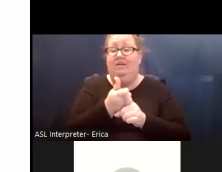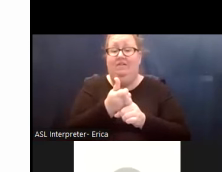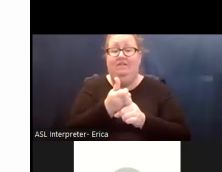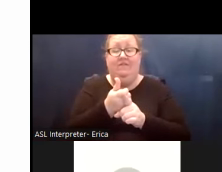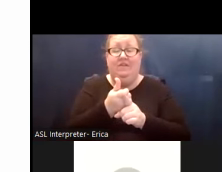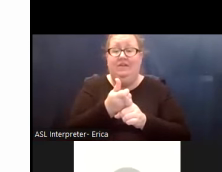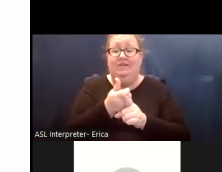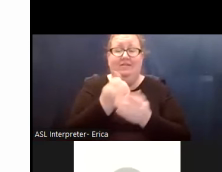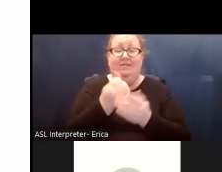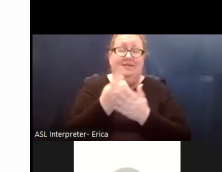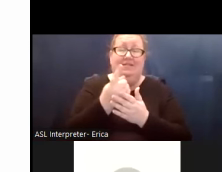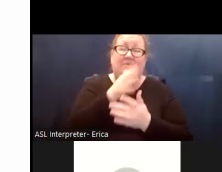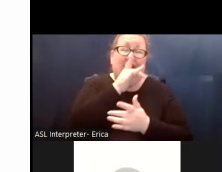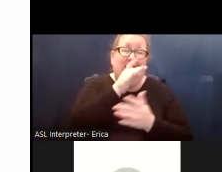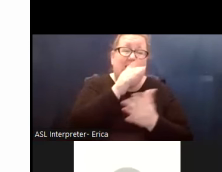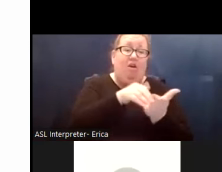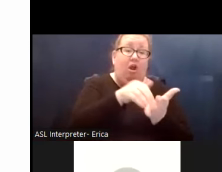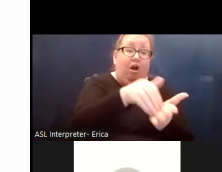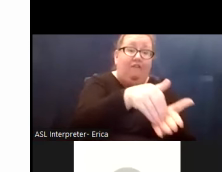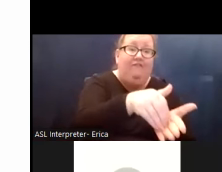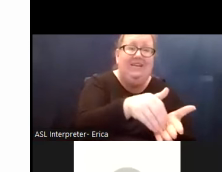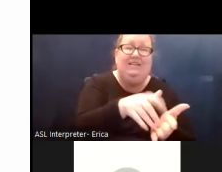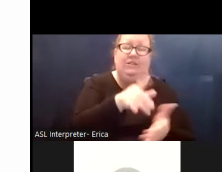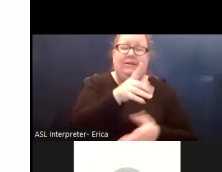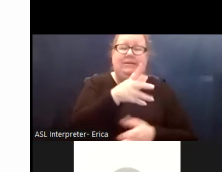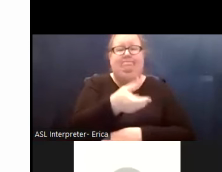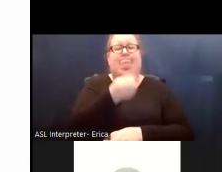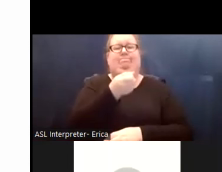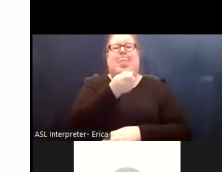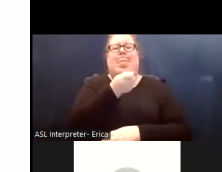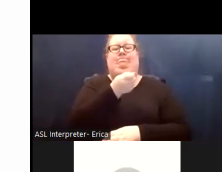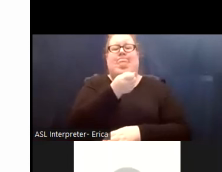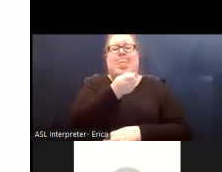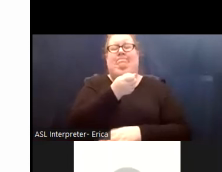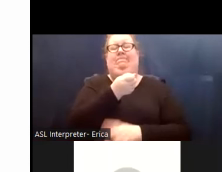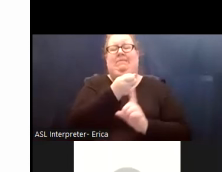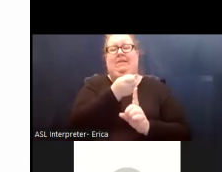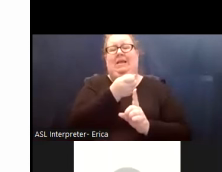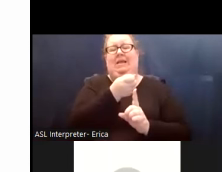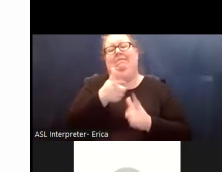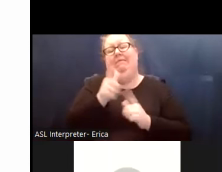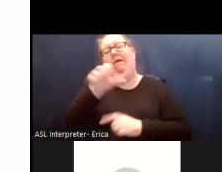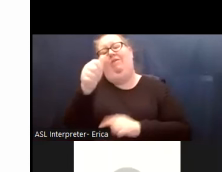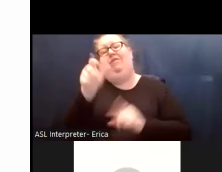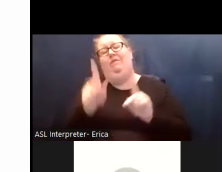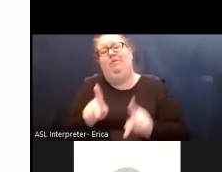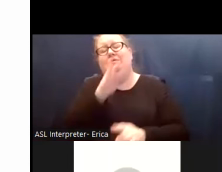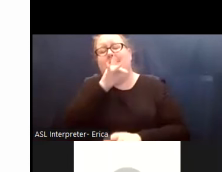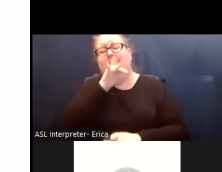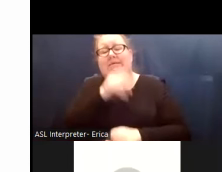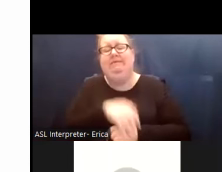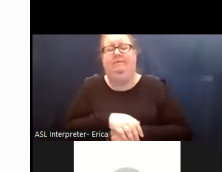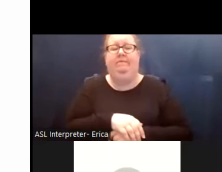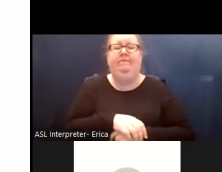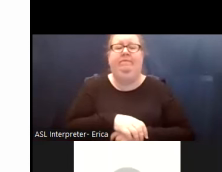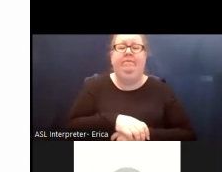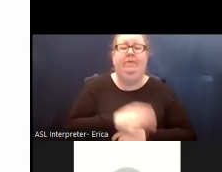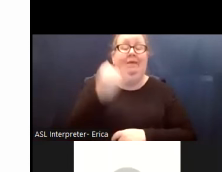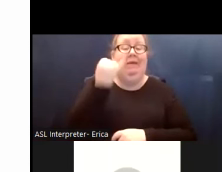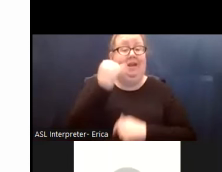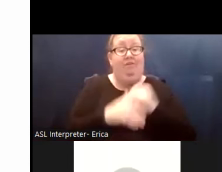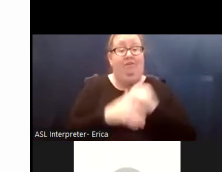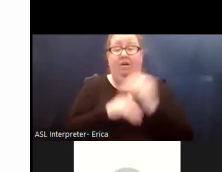frequently, consider giving someone else a chance. If you're comfortable with it, we'd love to see